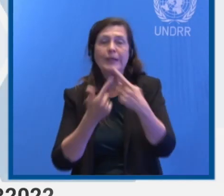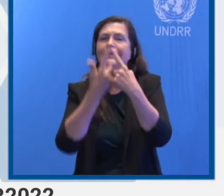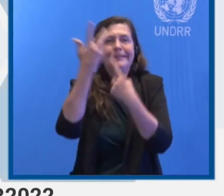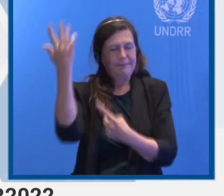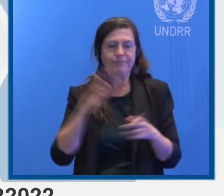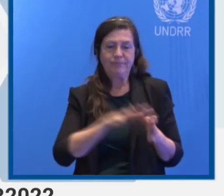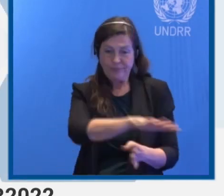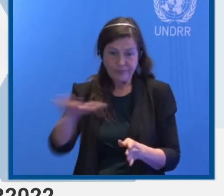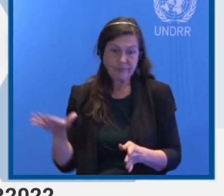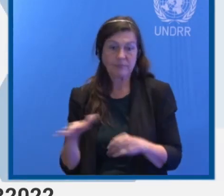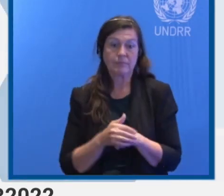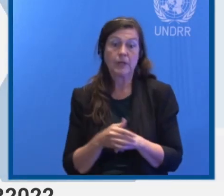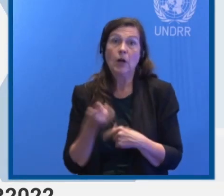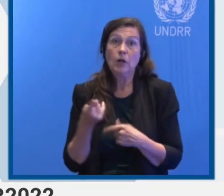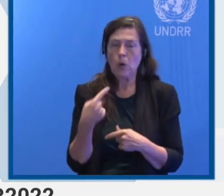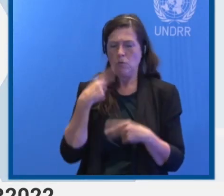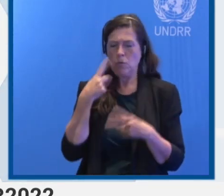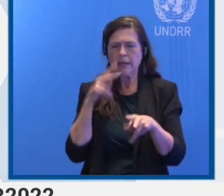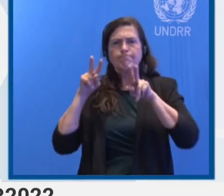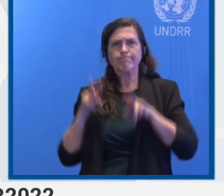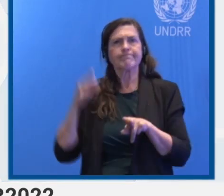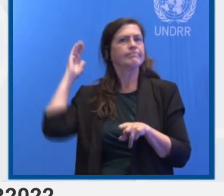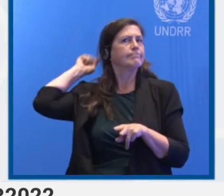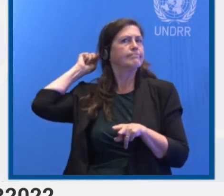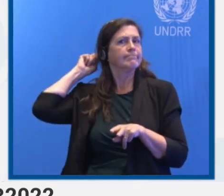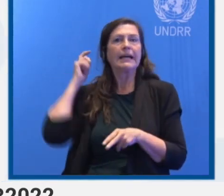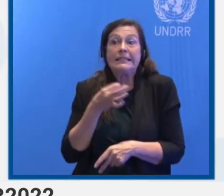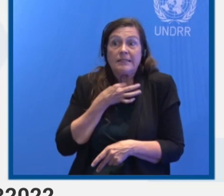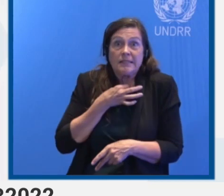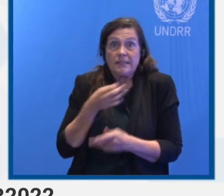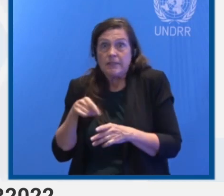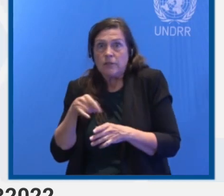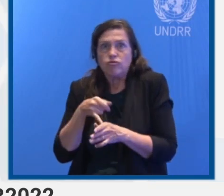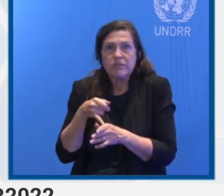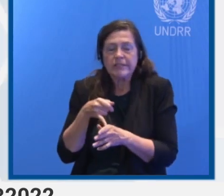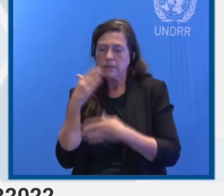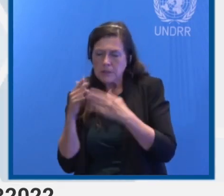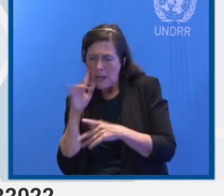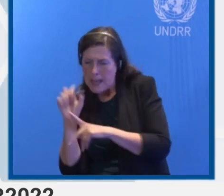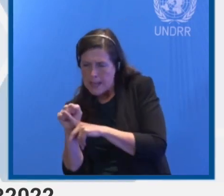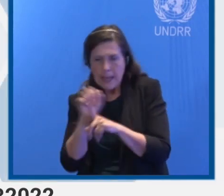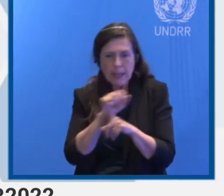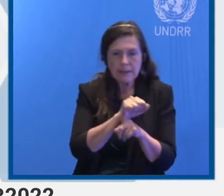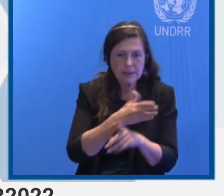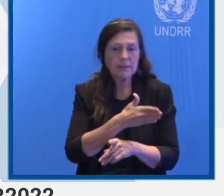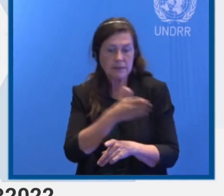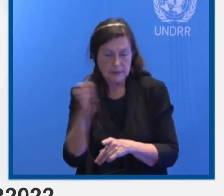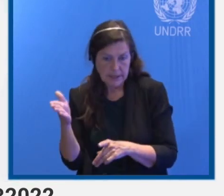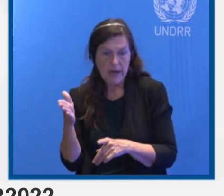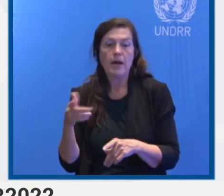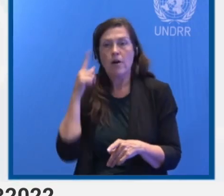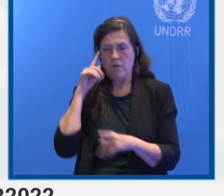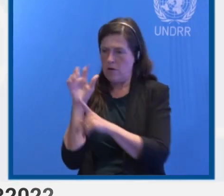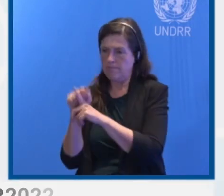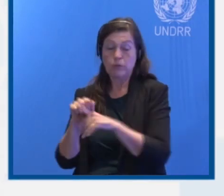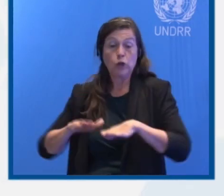the safest areas of priorities to prioritize the development and infrastructure project.